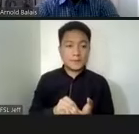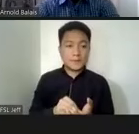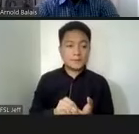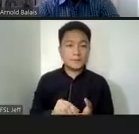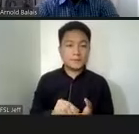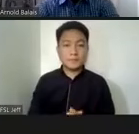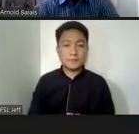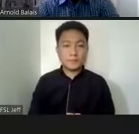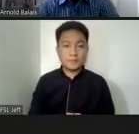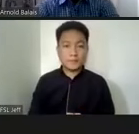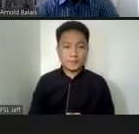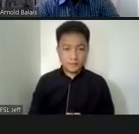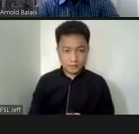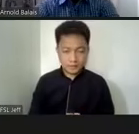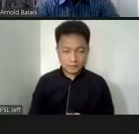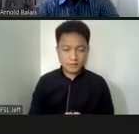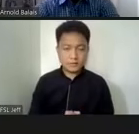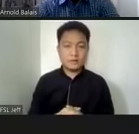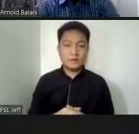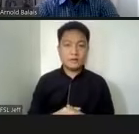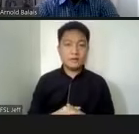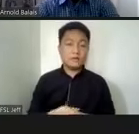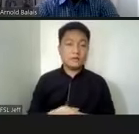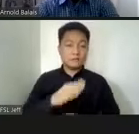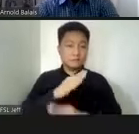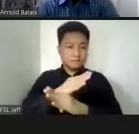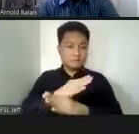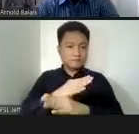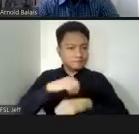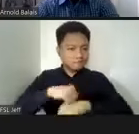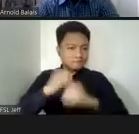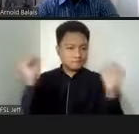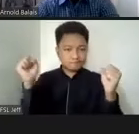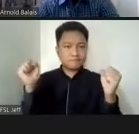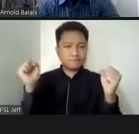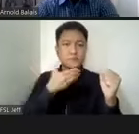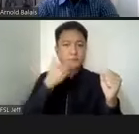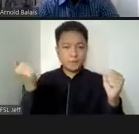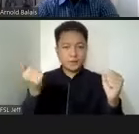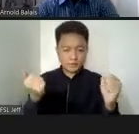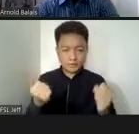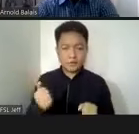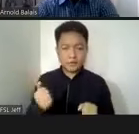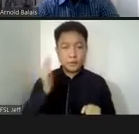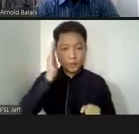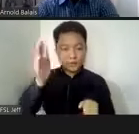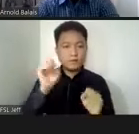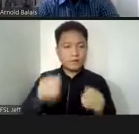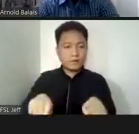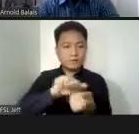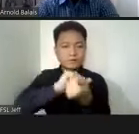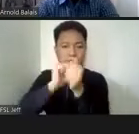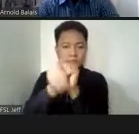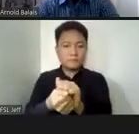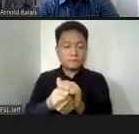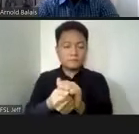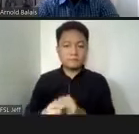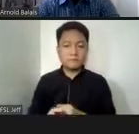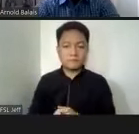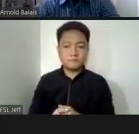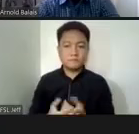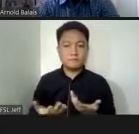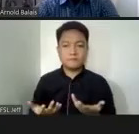change. Like what Ms. Pantaho, Arnold, Jeff, and Mikey been talking about, no,